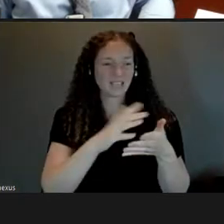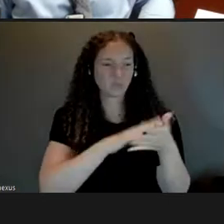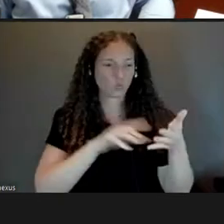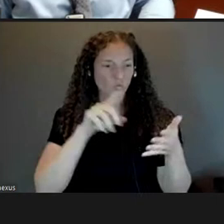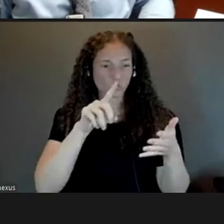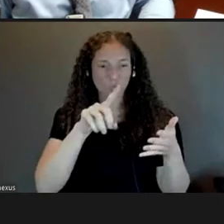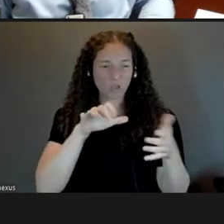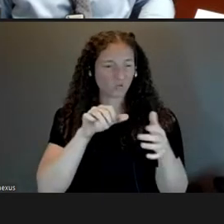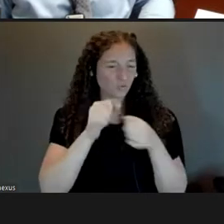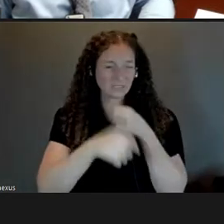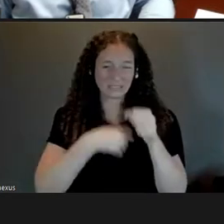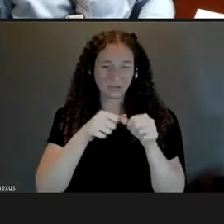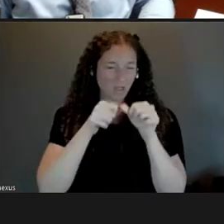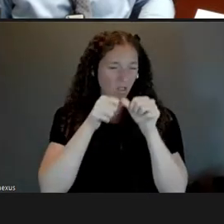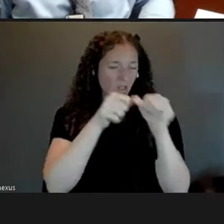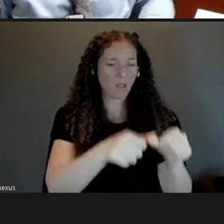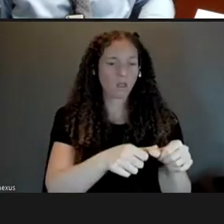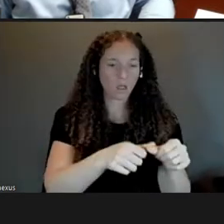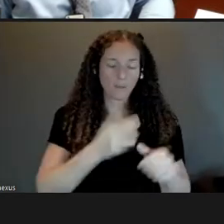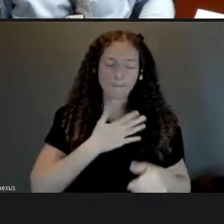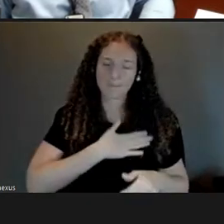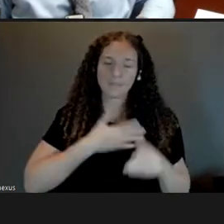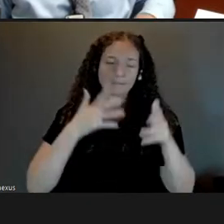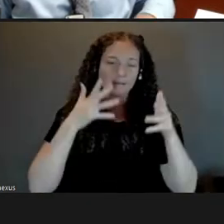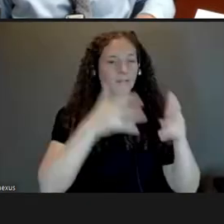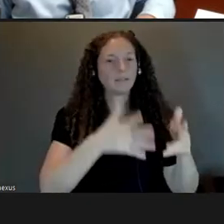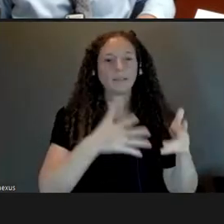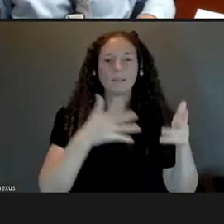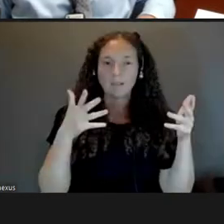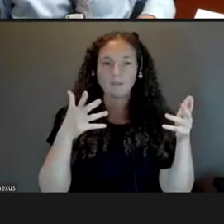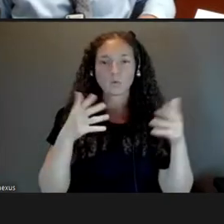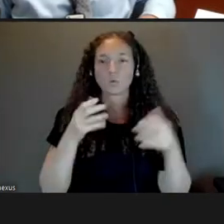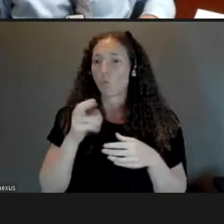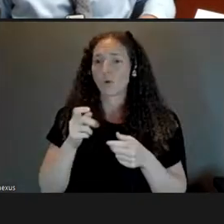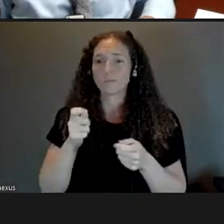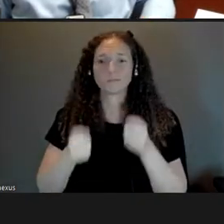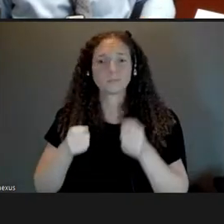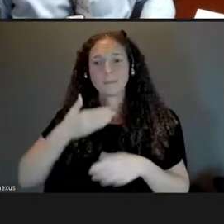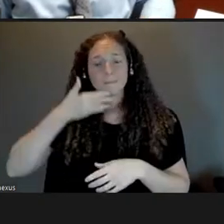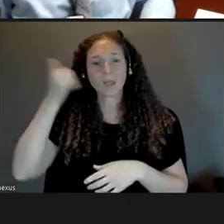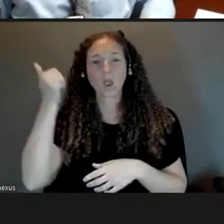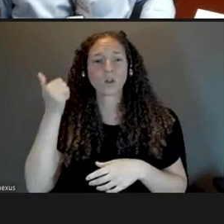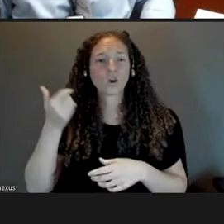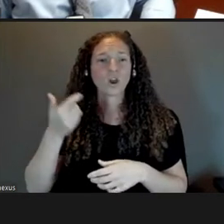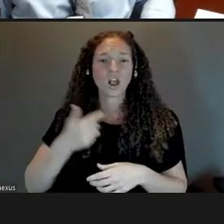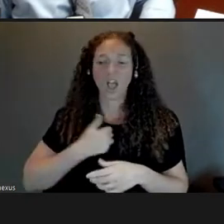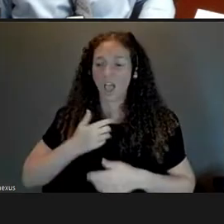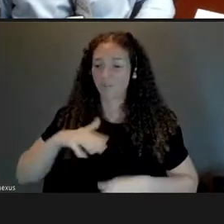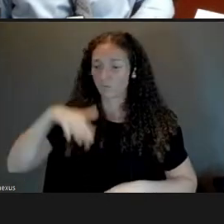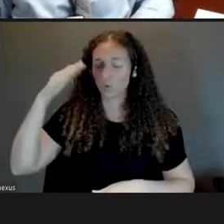better than before. I've grown up in Great Neck. I've chosen to remain here with my young family.